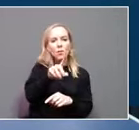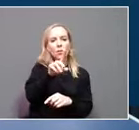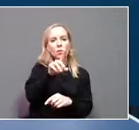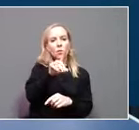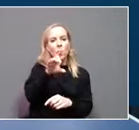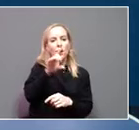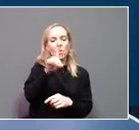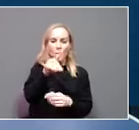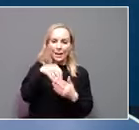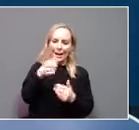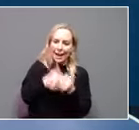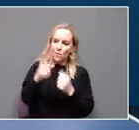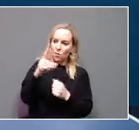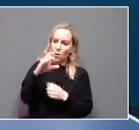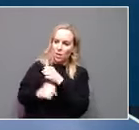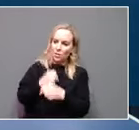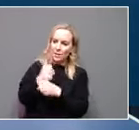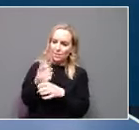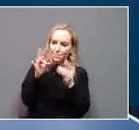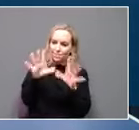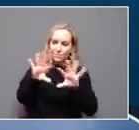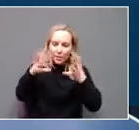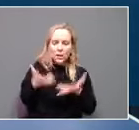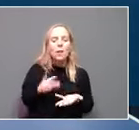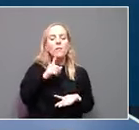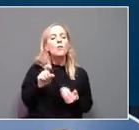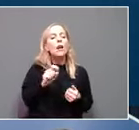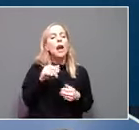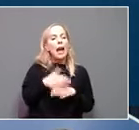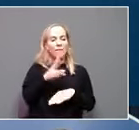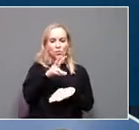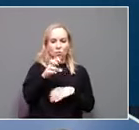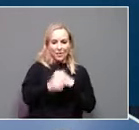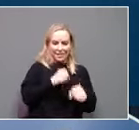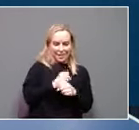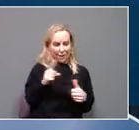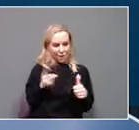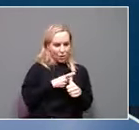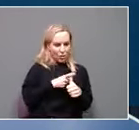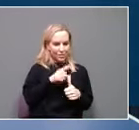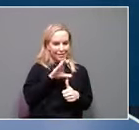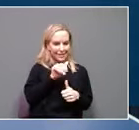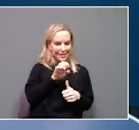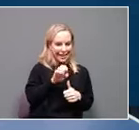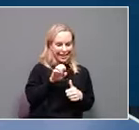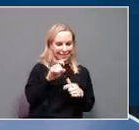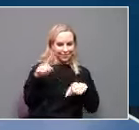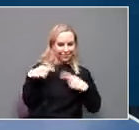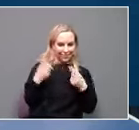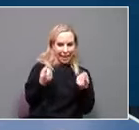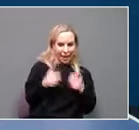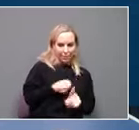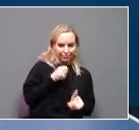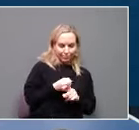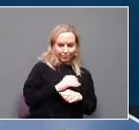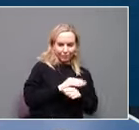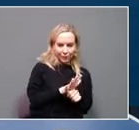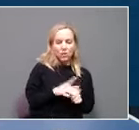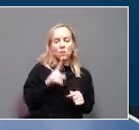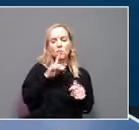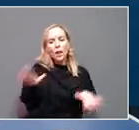pandemic. And after 2 years since the first recorded case in Kentucky, we continue to lift these families up in prayer who